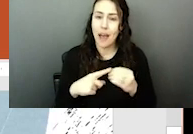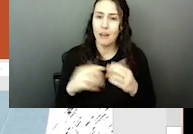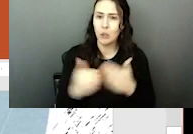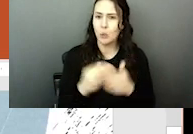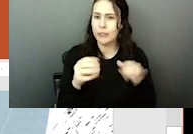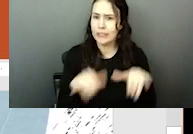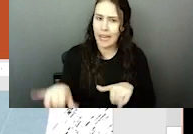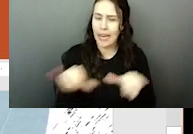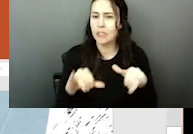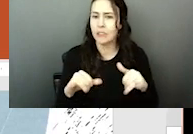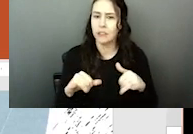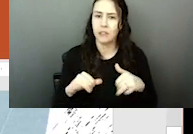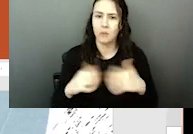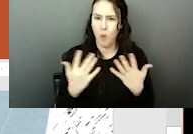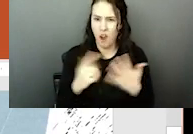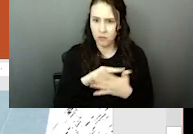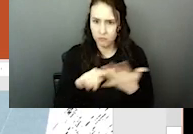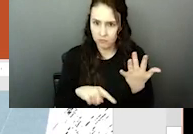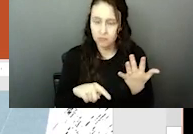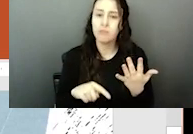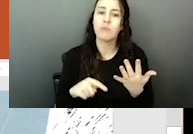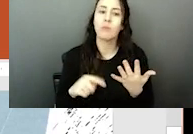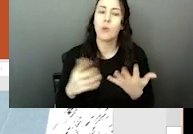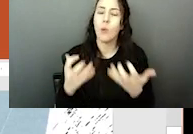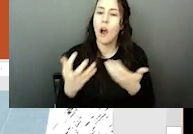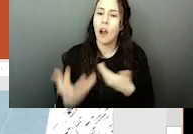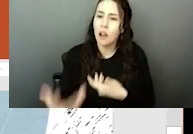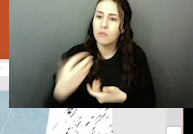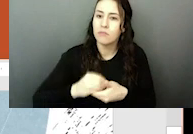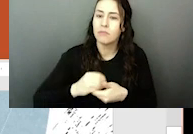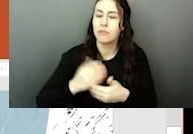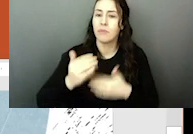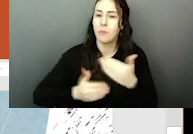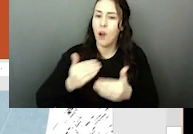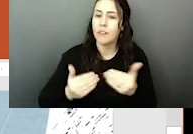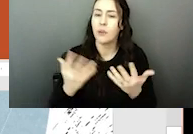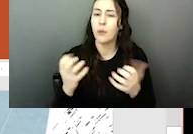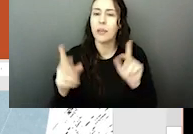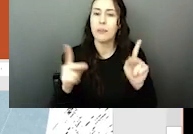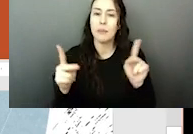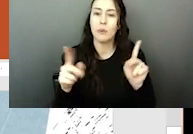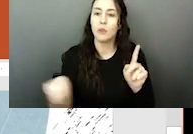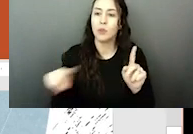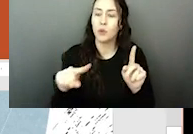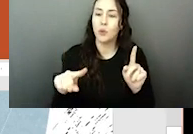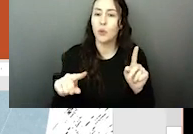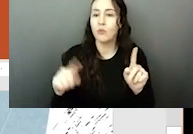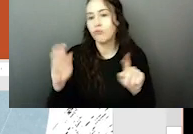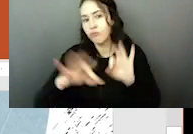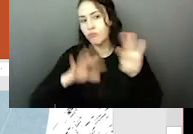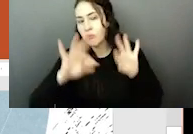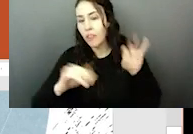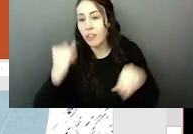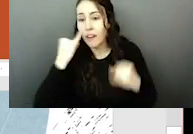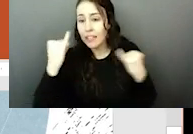wanted to have a very inclusive process from the outset. We wanted people to have some input into where we